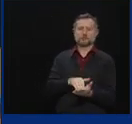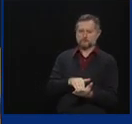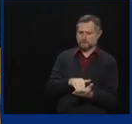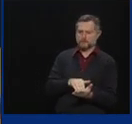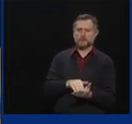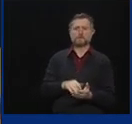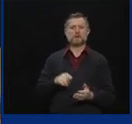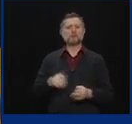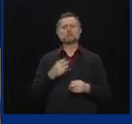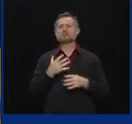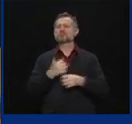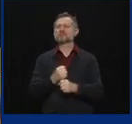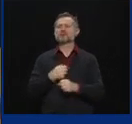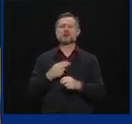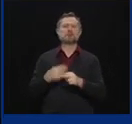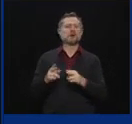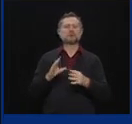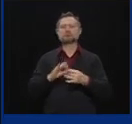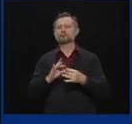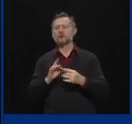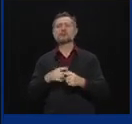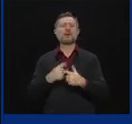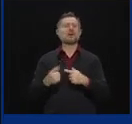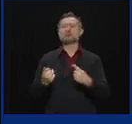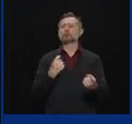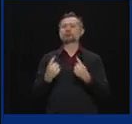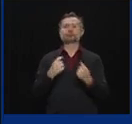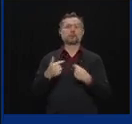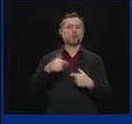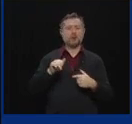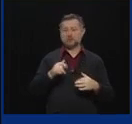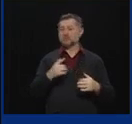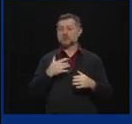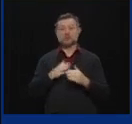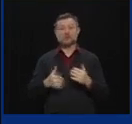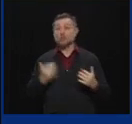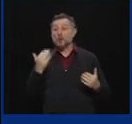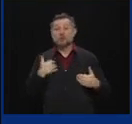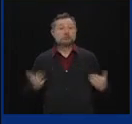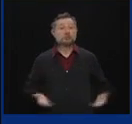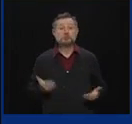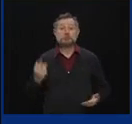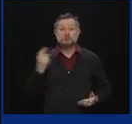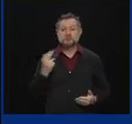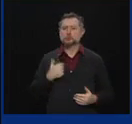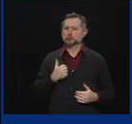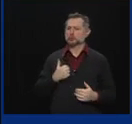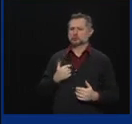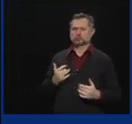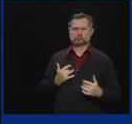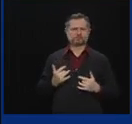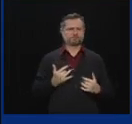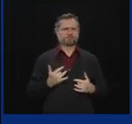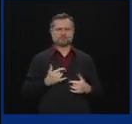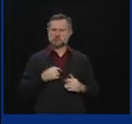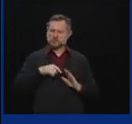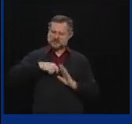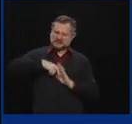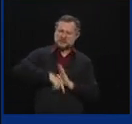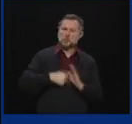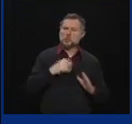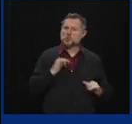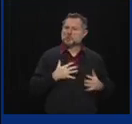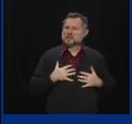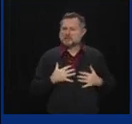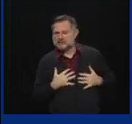I am concerned. I am here because I am personally deeply concerned about the rate of infection, not just